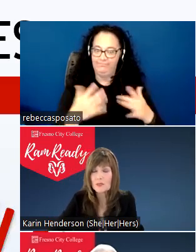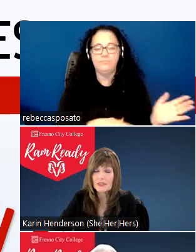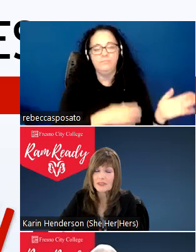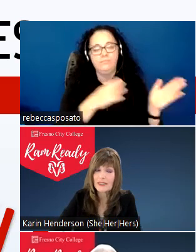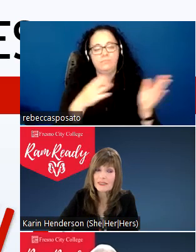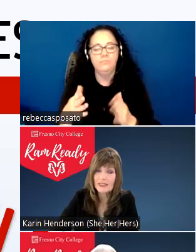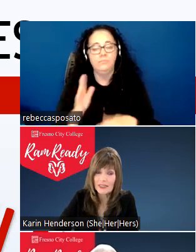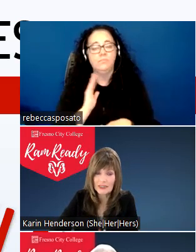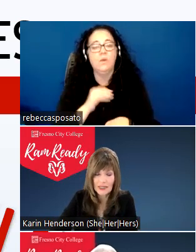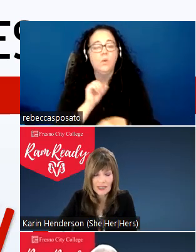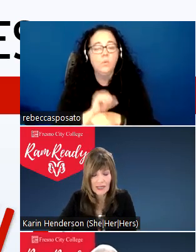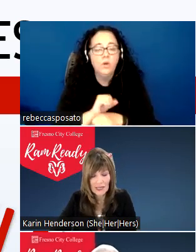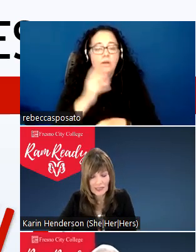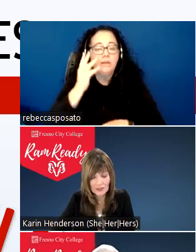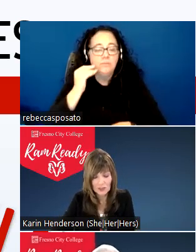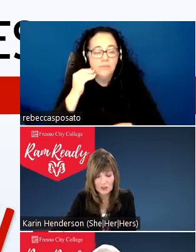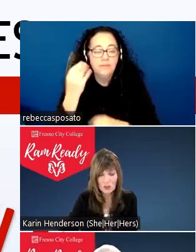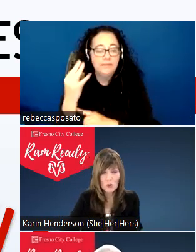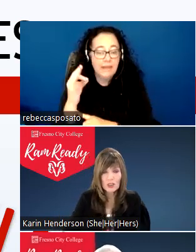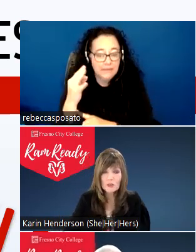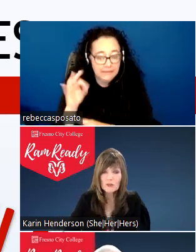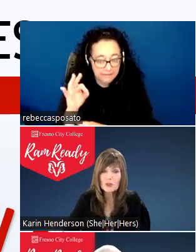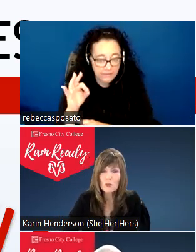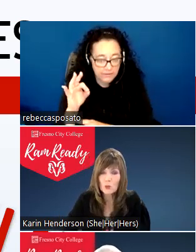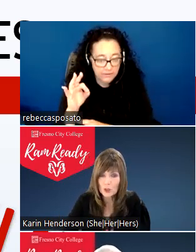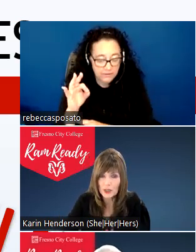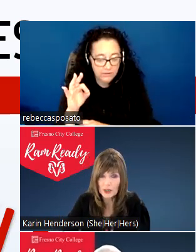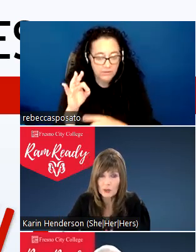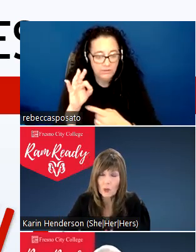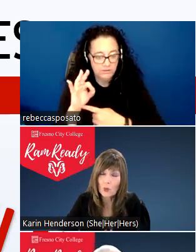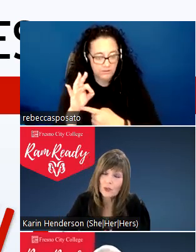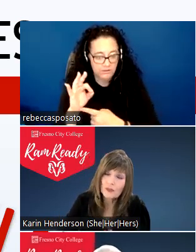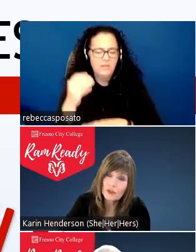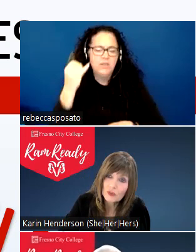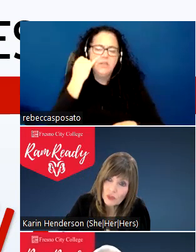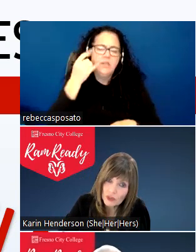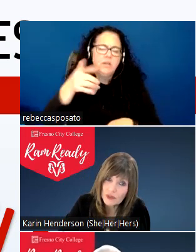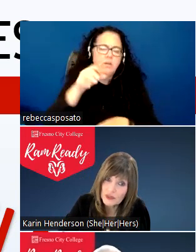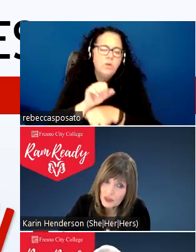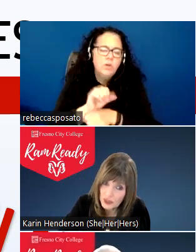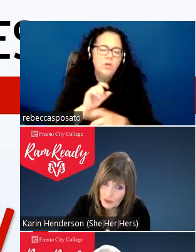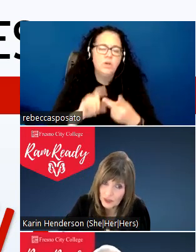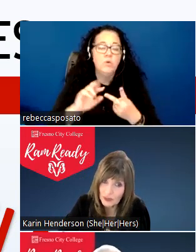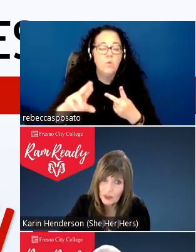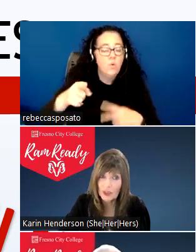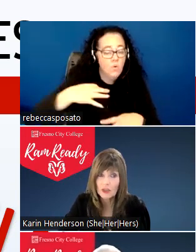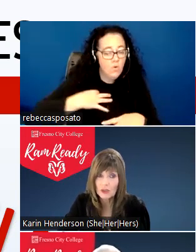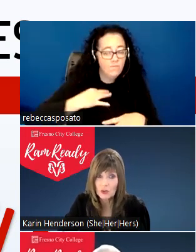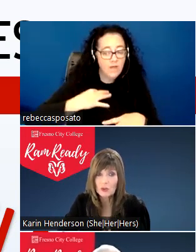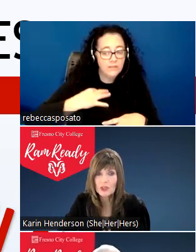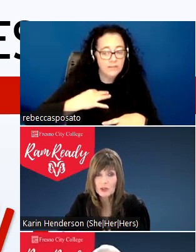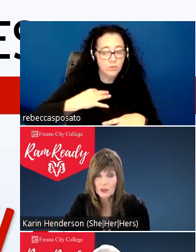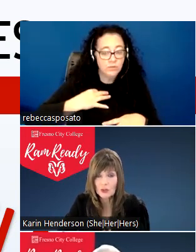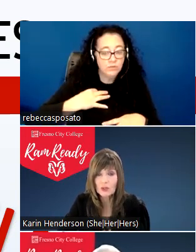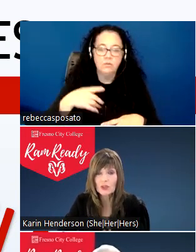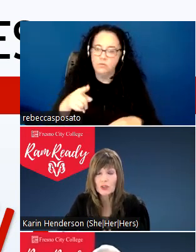work experience 19. And so if you're working or if you're volunteering,